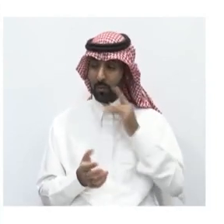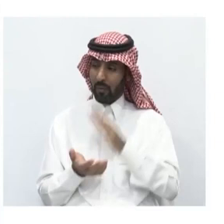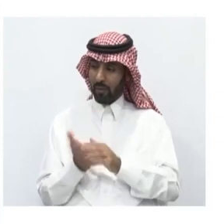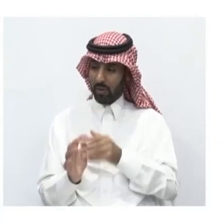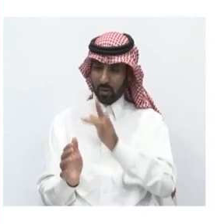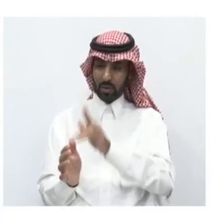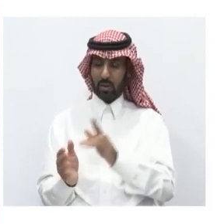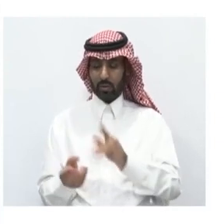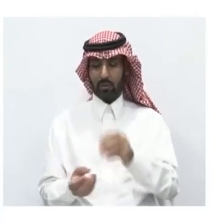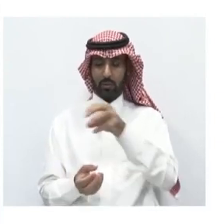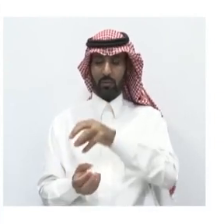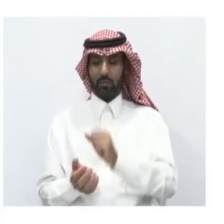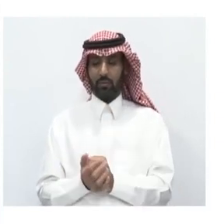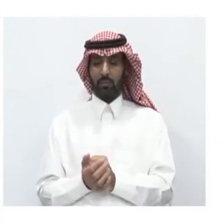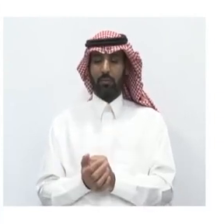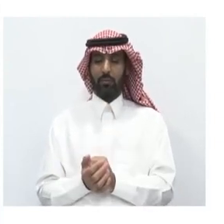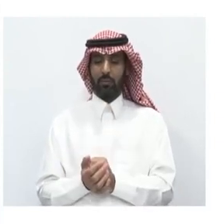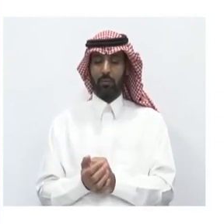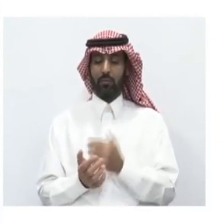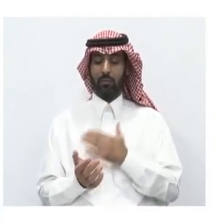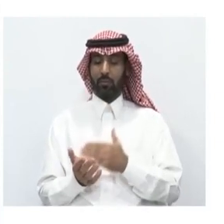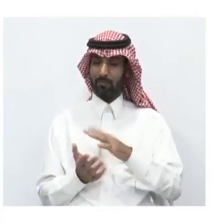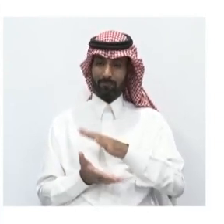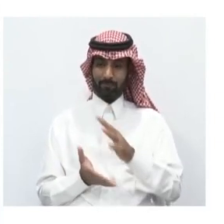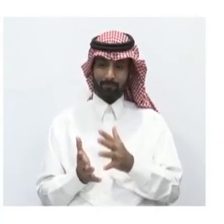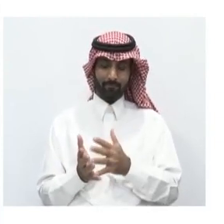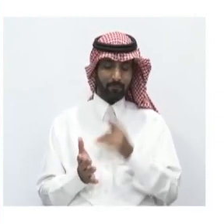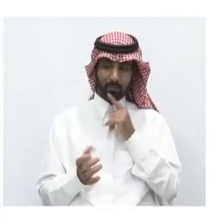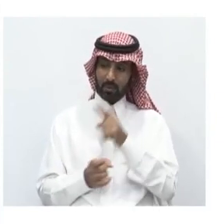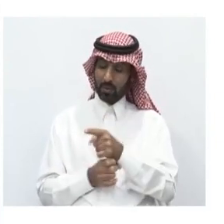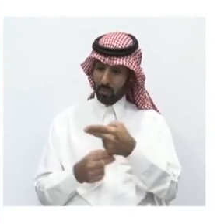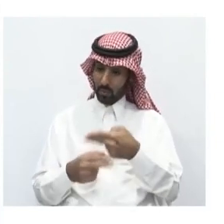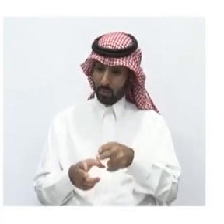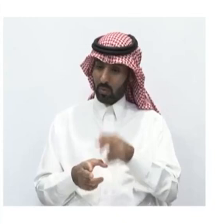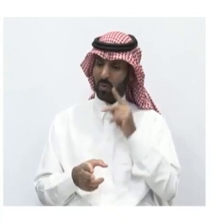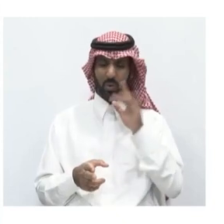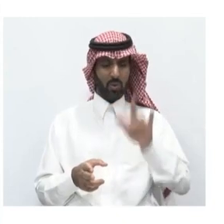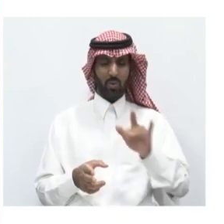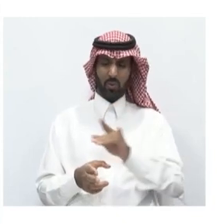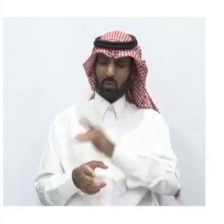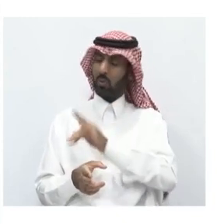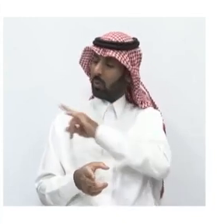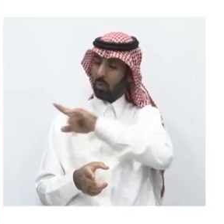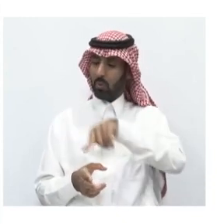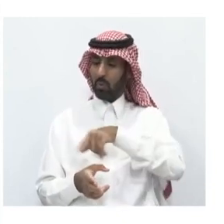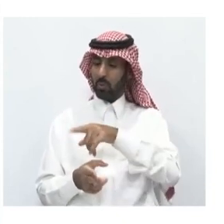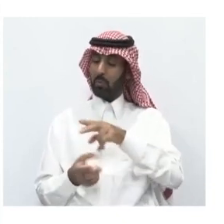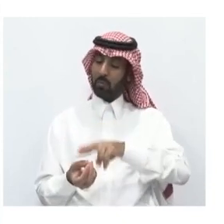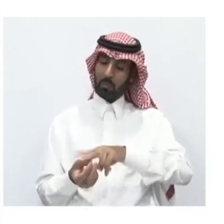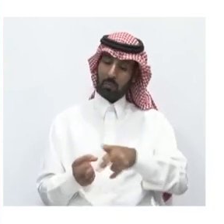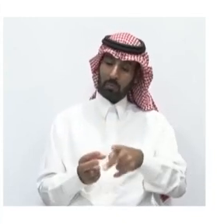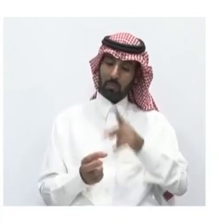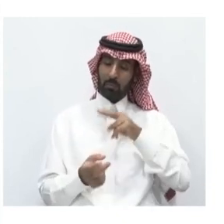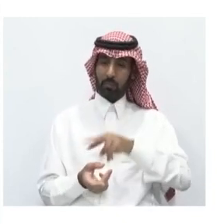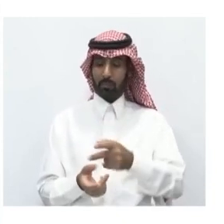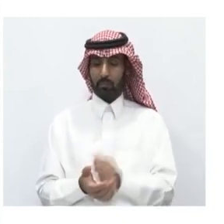flights? Please try to understand. The problem is that if we gave you the seat, it wouldn't be fair to other passengers who might also want